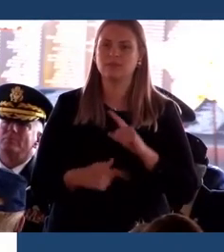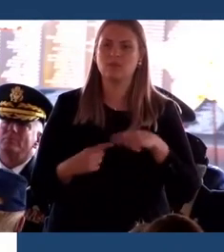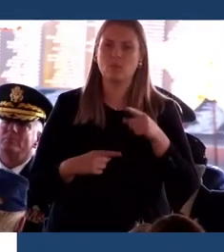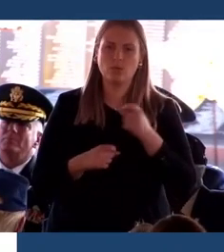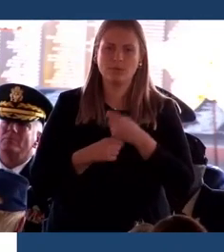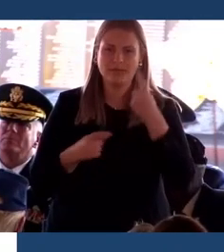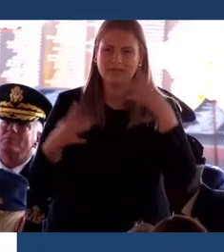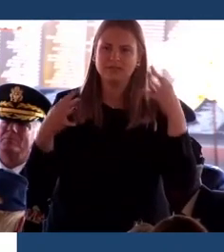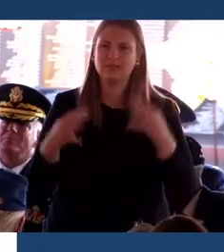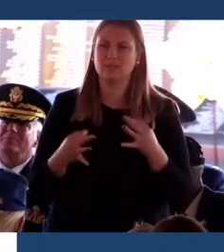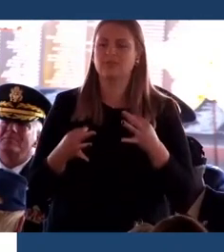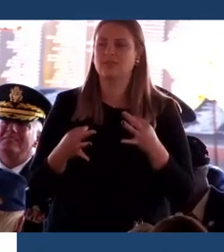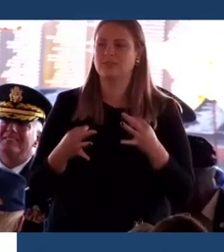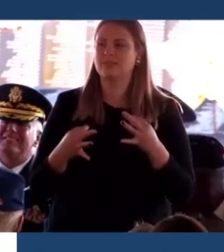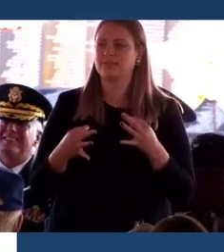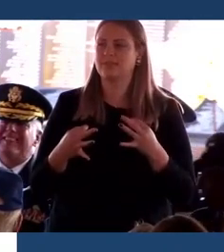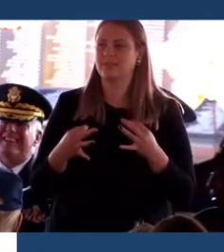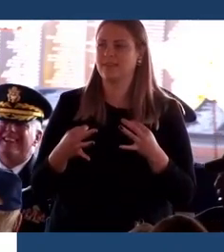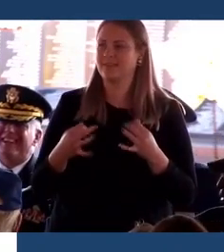decisions that everyone,